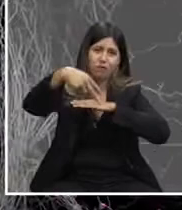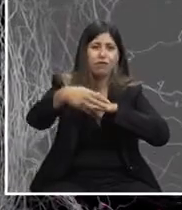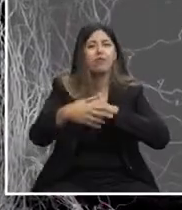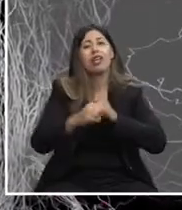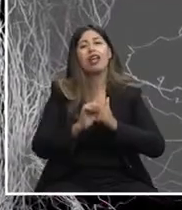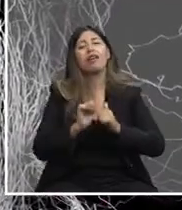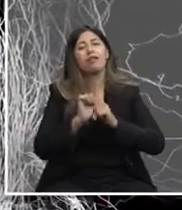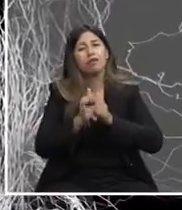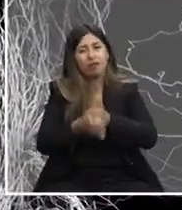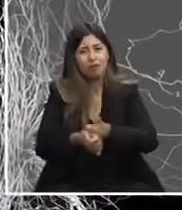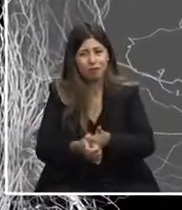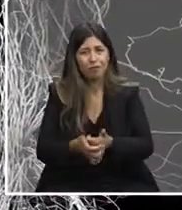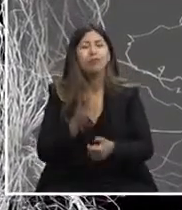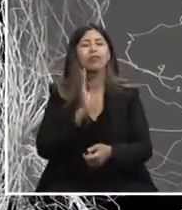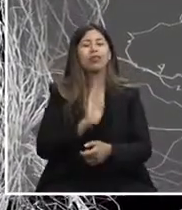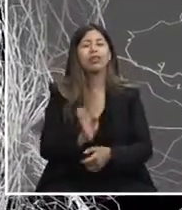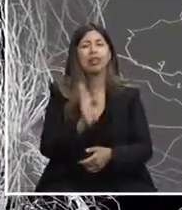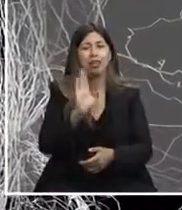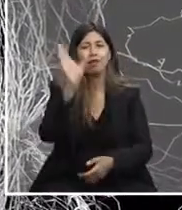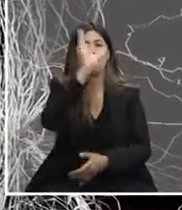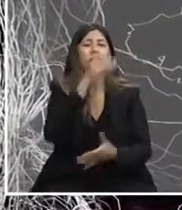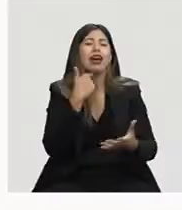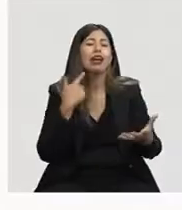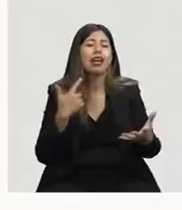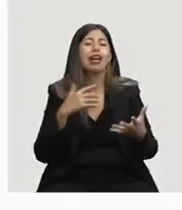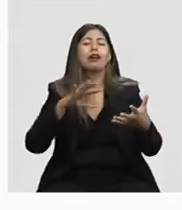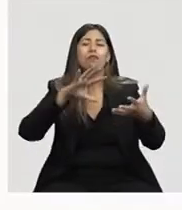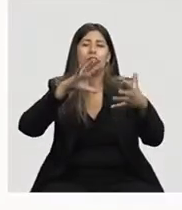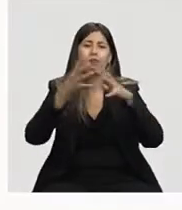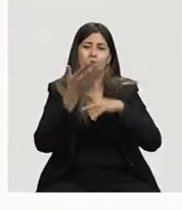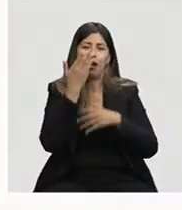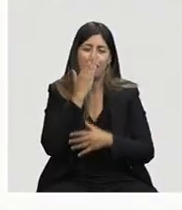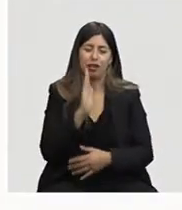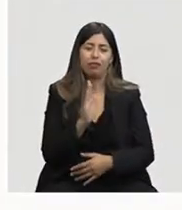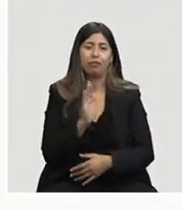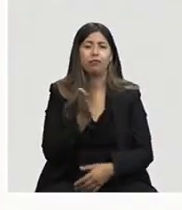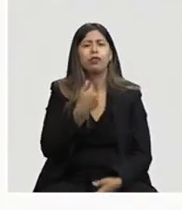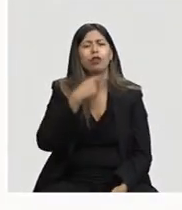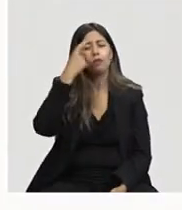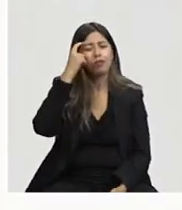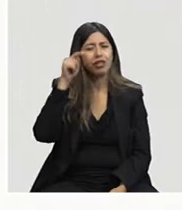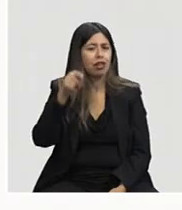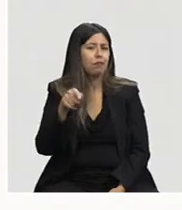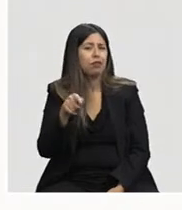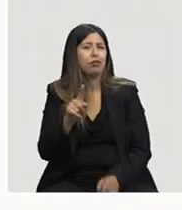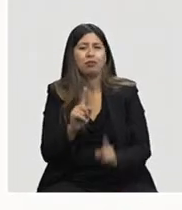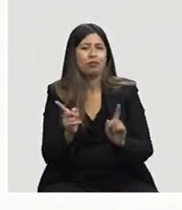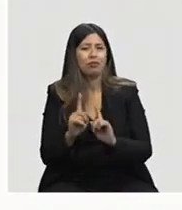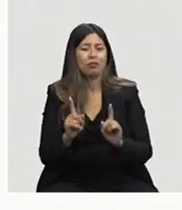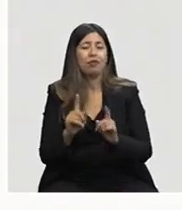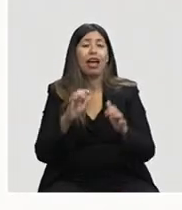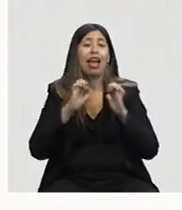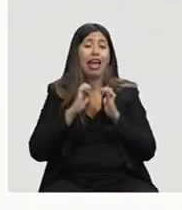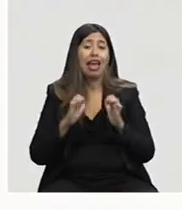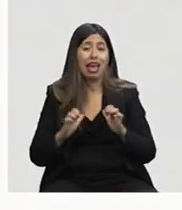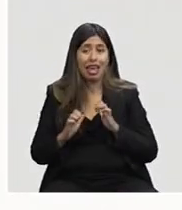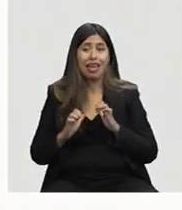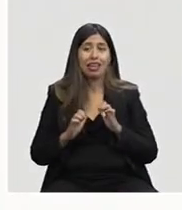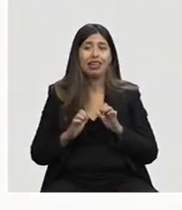We don't often think of things at this scale. Ethics is most commonly addressed from the individual perspective. What should I